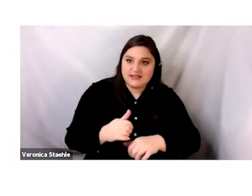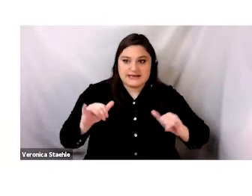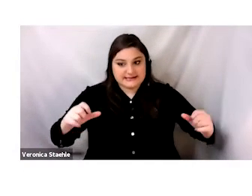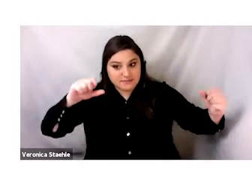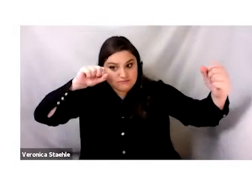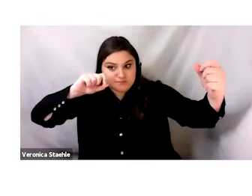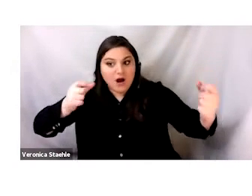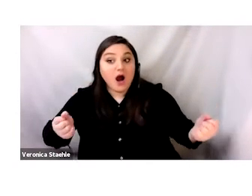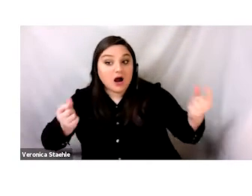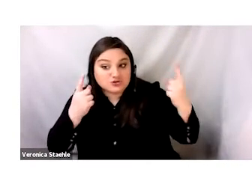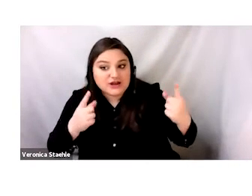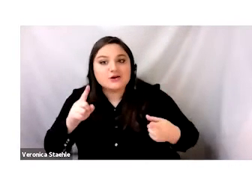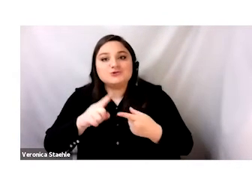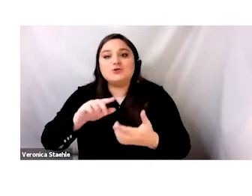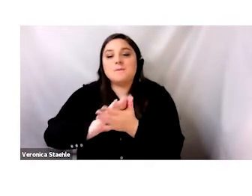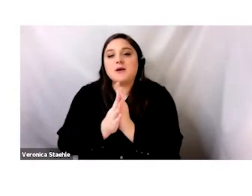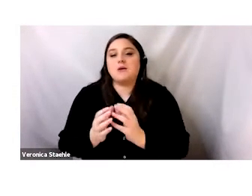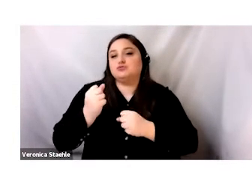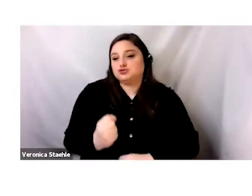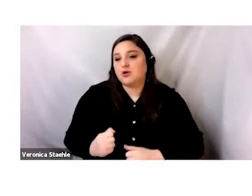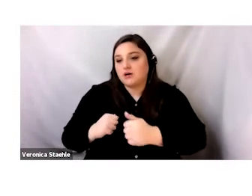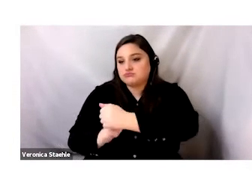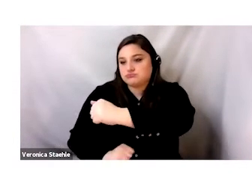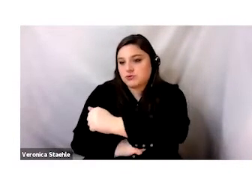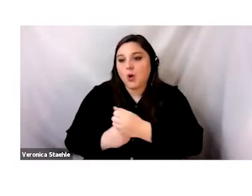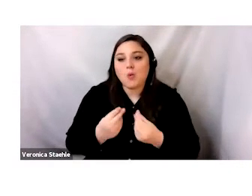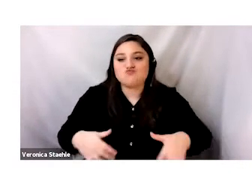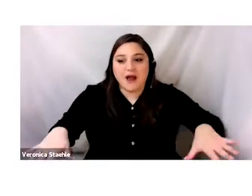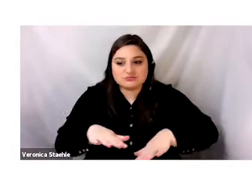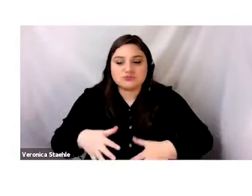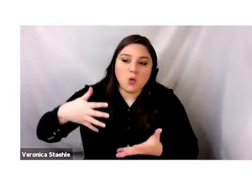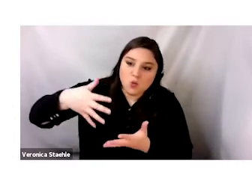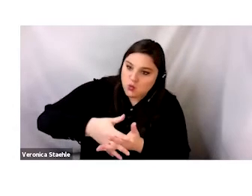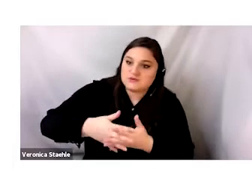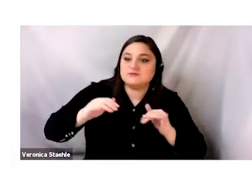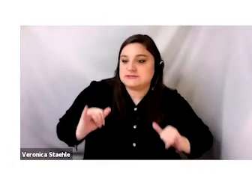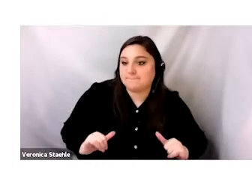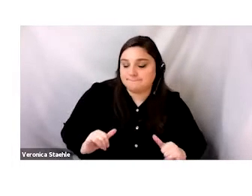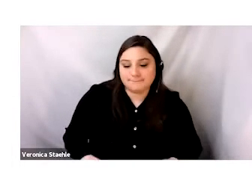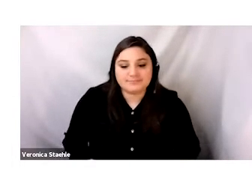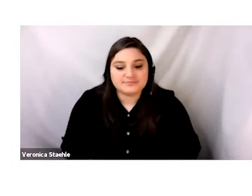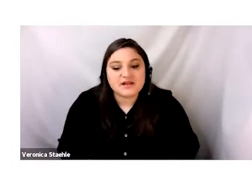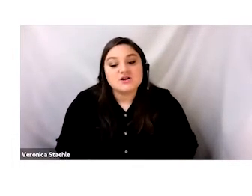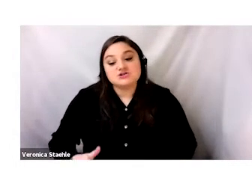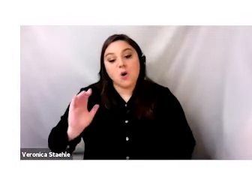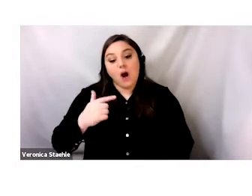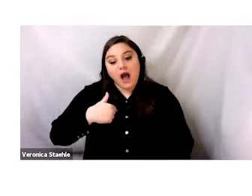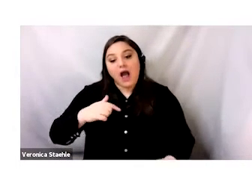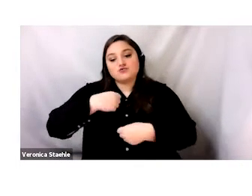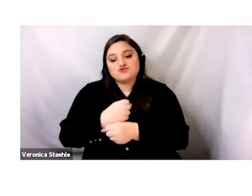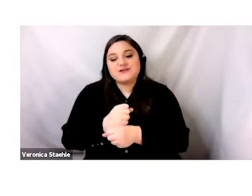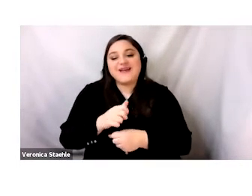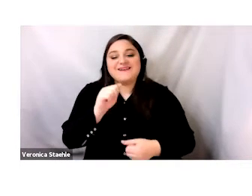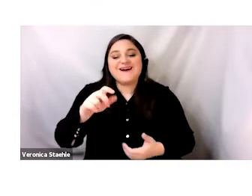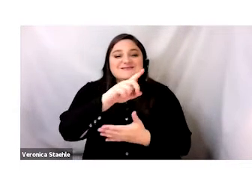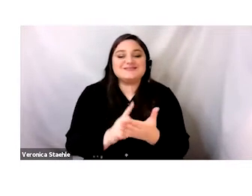programs with our young leaders, we actually co-create definitions together. So our community design apprenticeship program that we did in